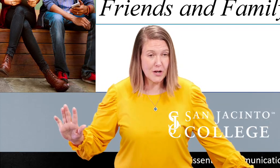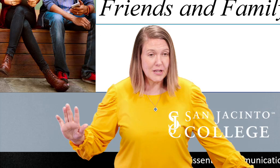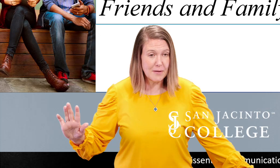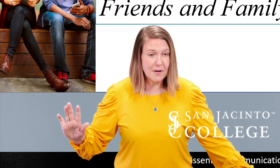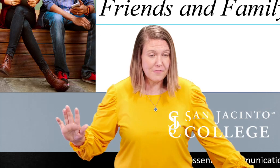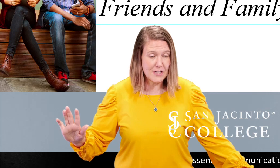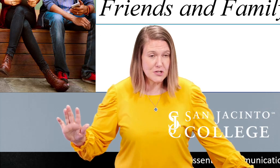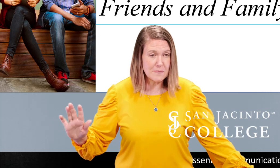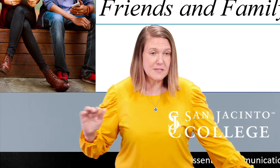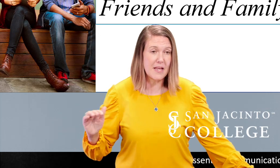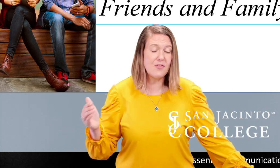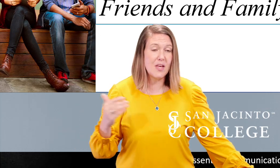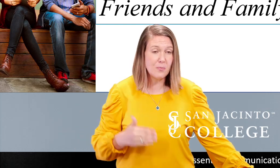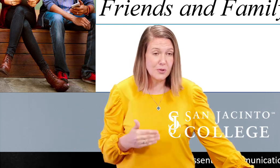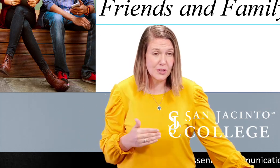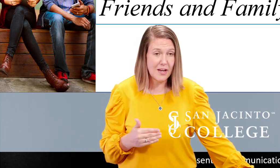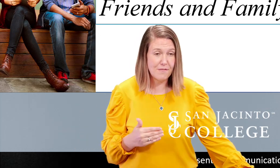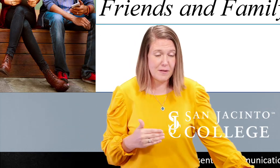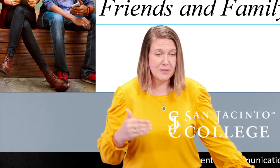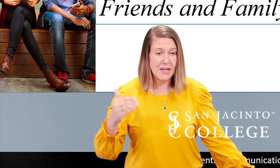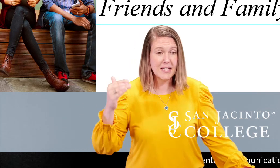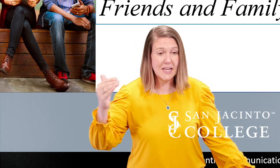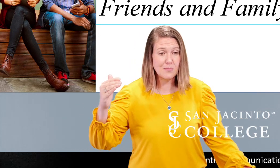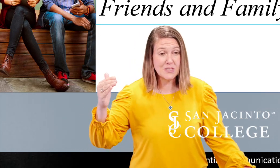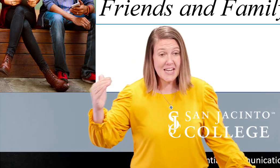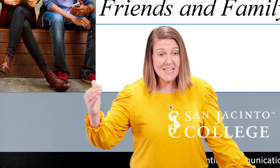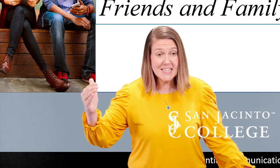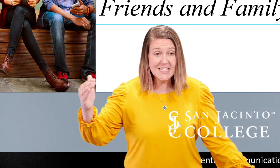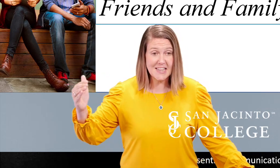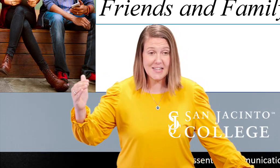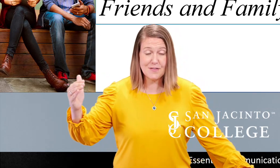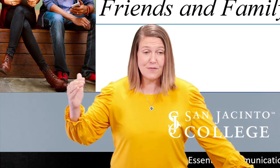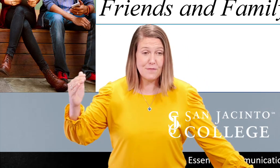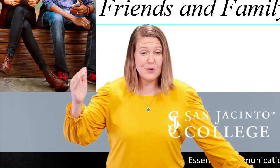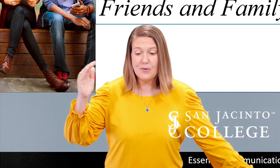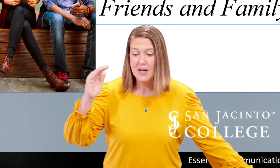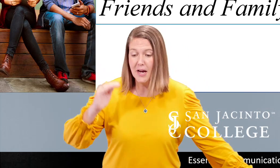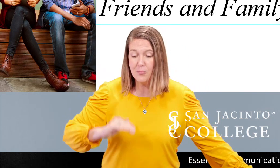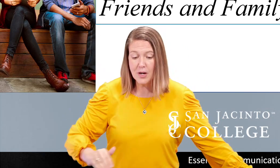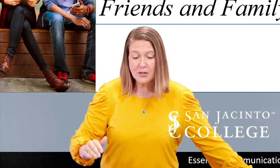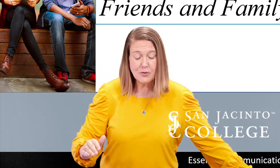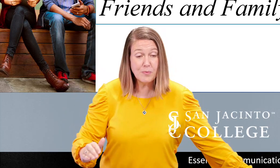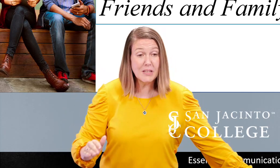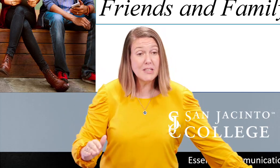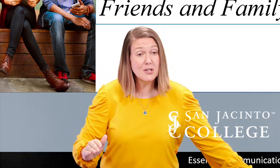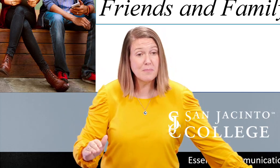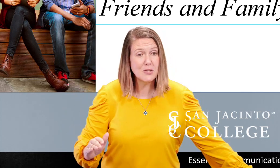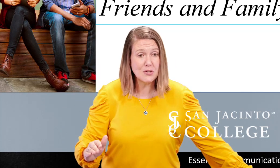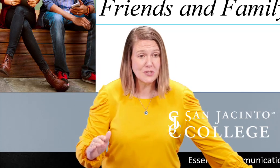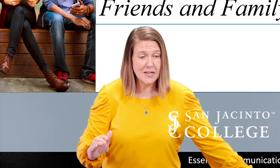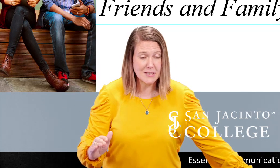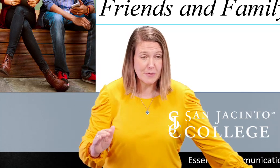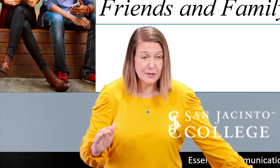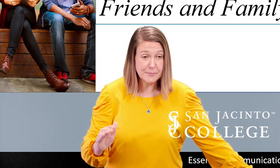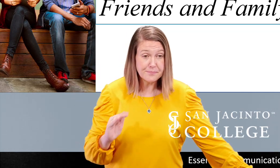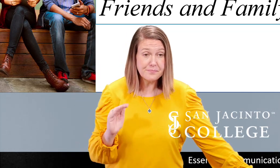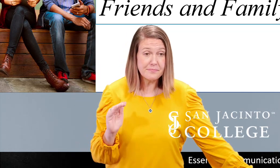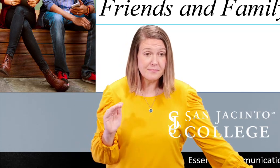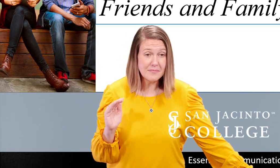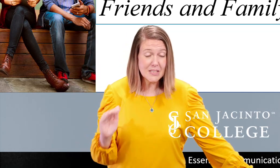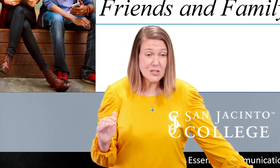part talking about friendships, and then we'll look at family. Again, we're taking a 10,000-foot view. I want you to really jump into your